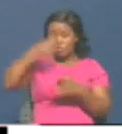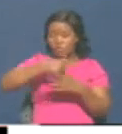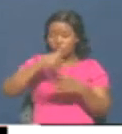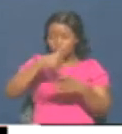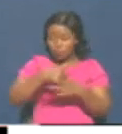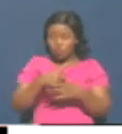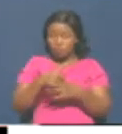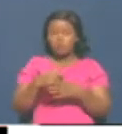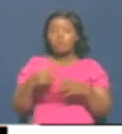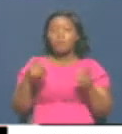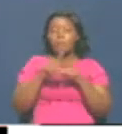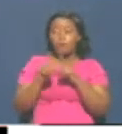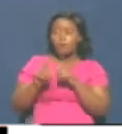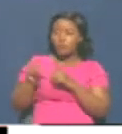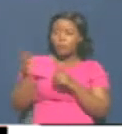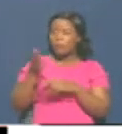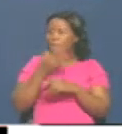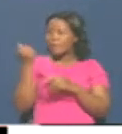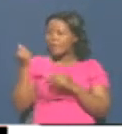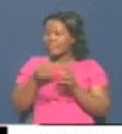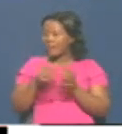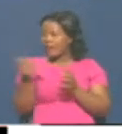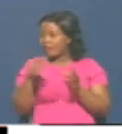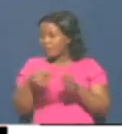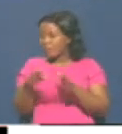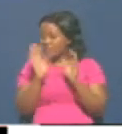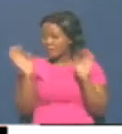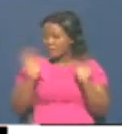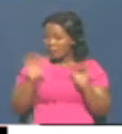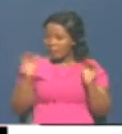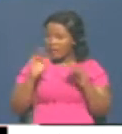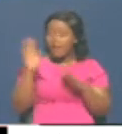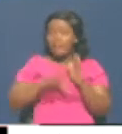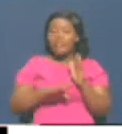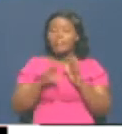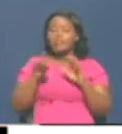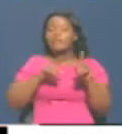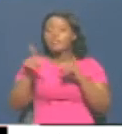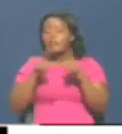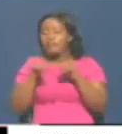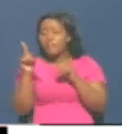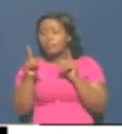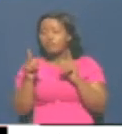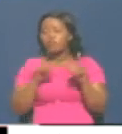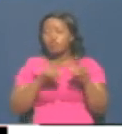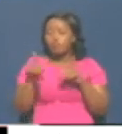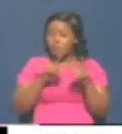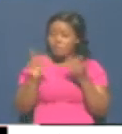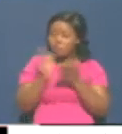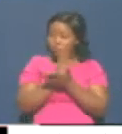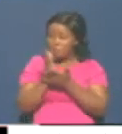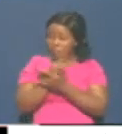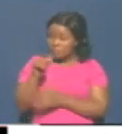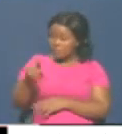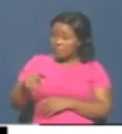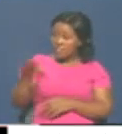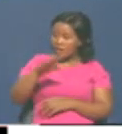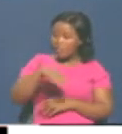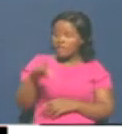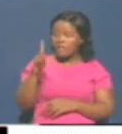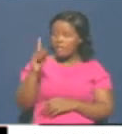And there's no better way than to talk about inclusion in travel and tourism than here in Diani itself. It's apt all over the